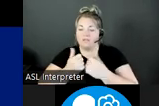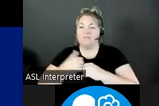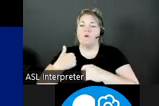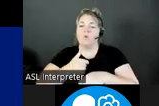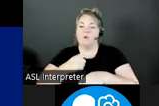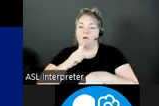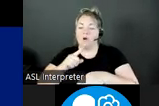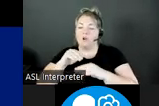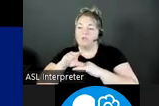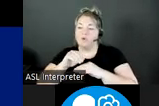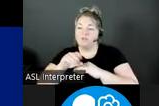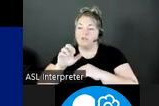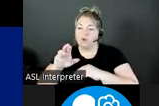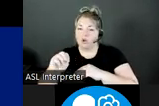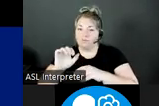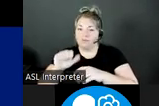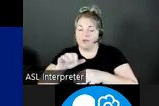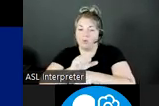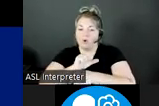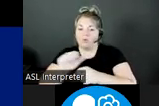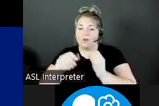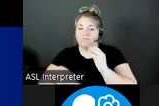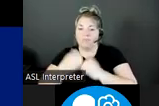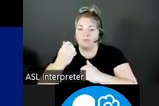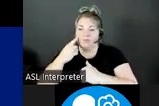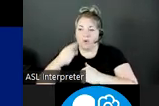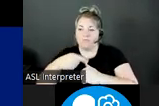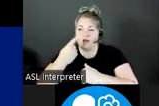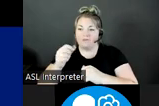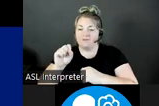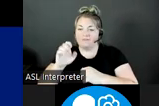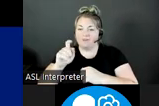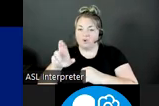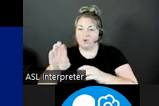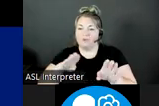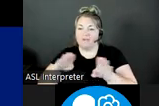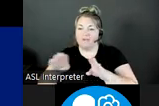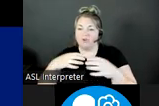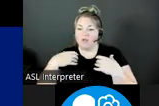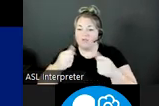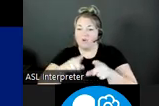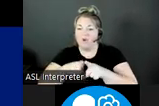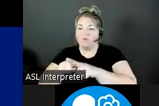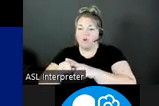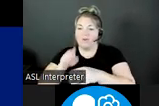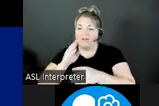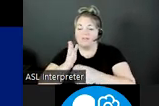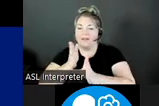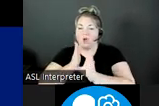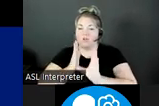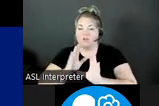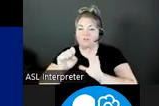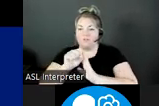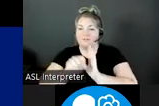are a consulting firm that works mostly in the public sector behavioral health. I'm also a psychologist in the state of